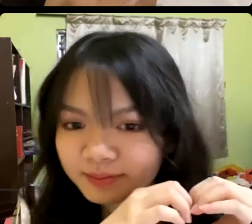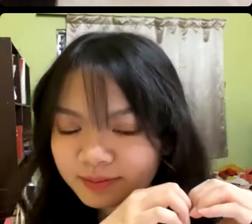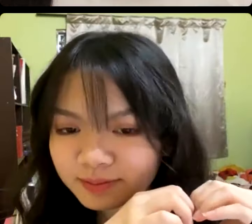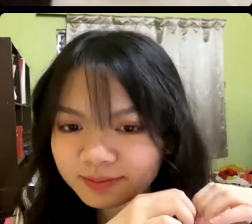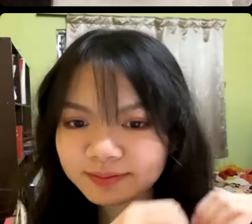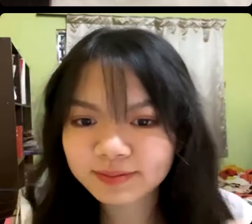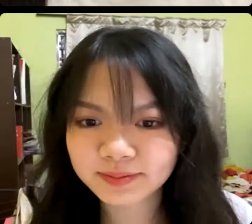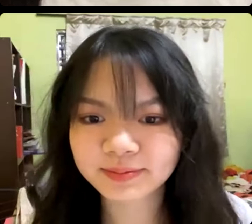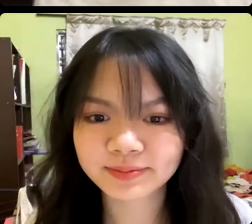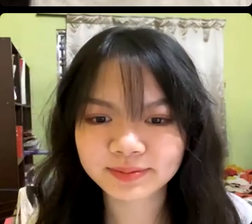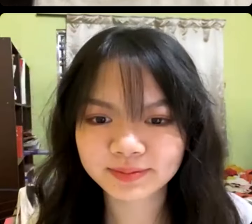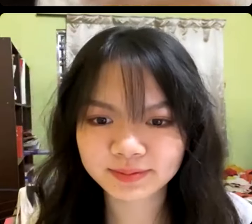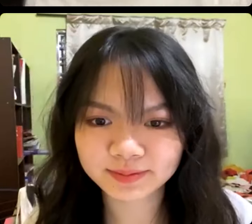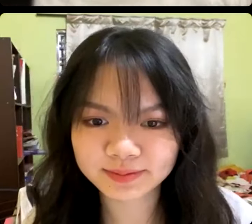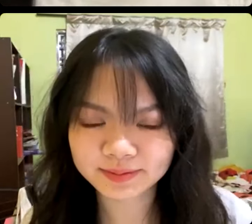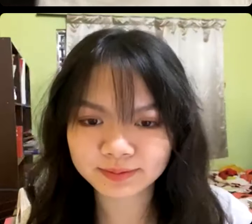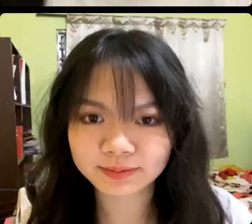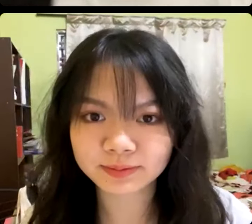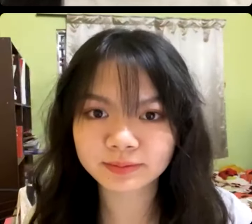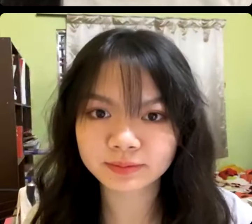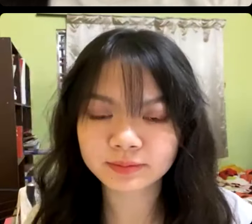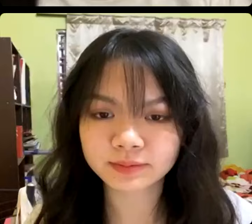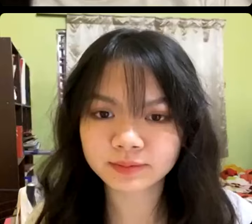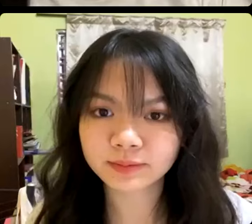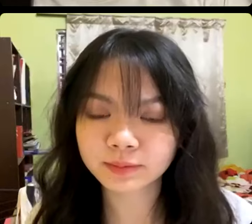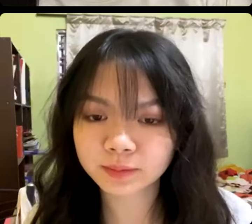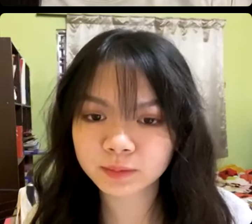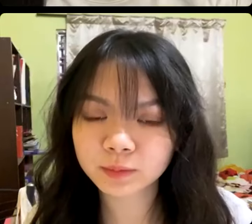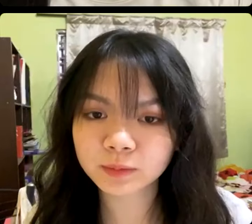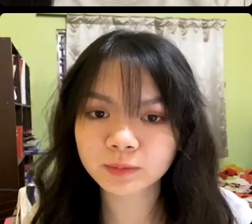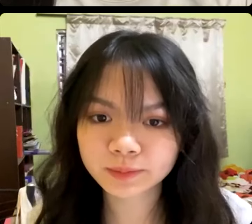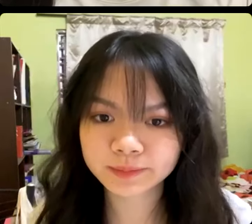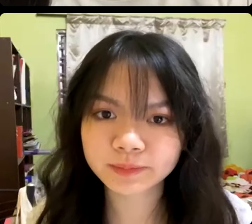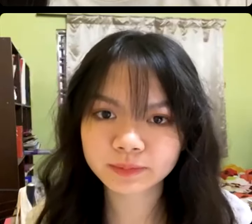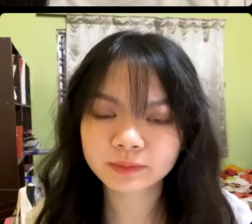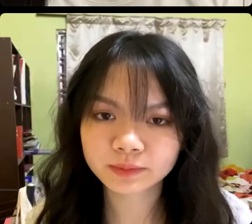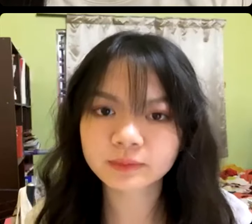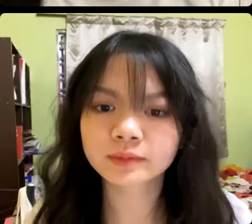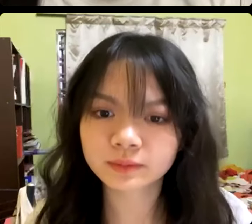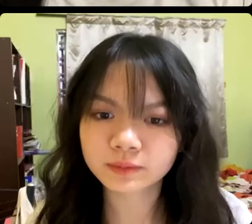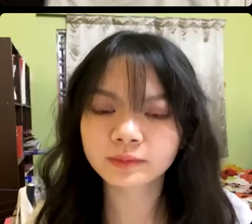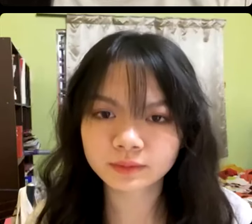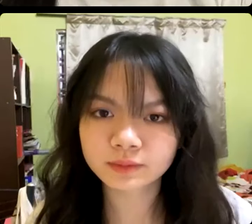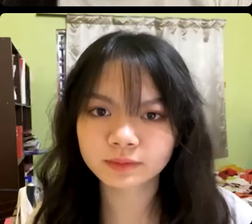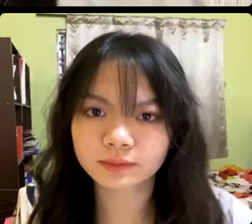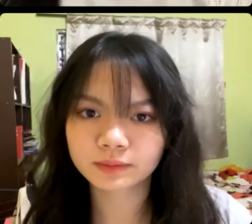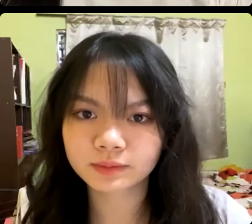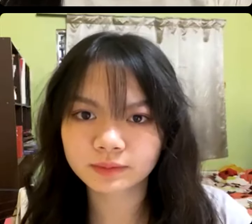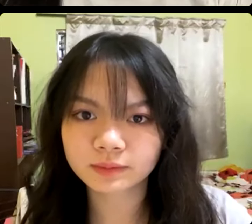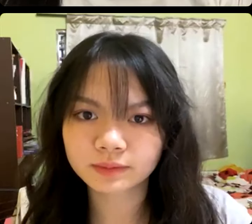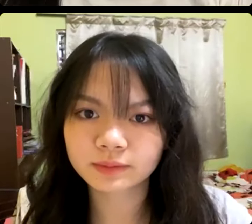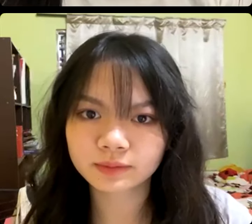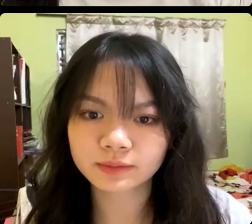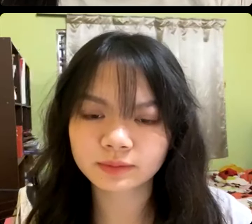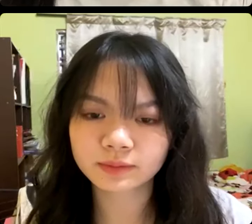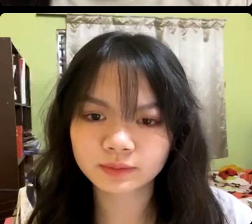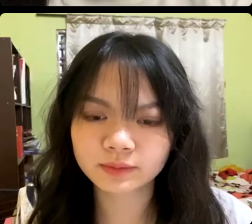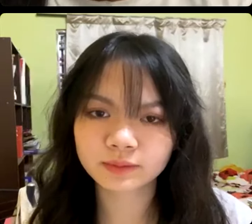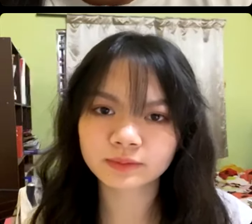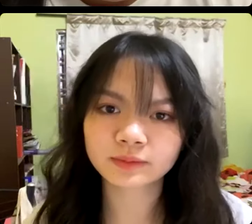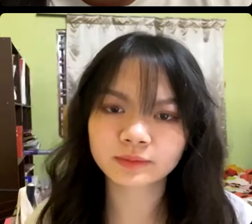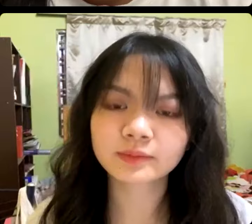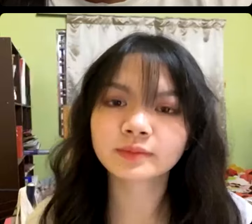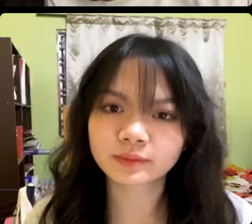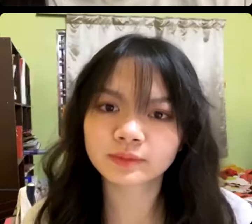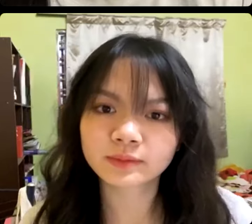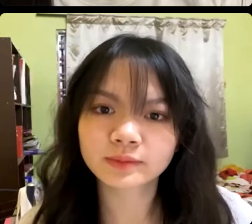that, right, would love to also know, like everyone here as well, like what is your favorite thing to do during your